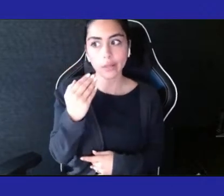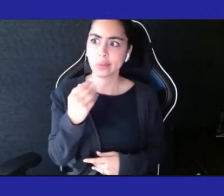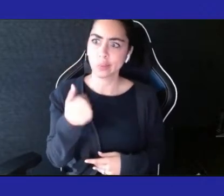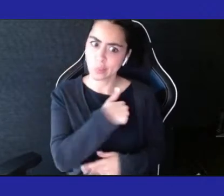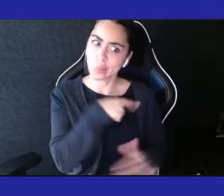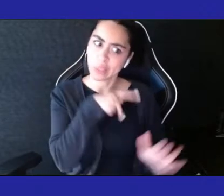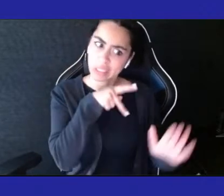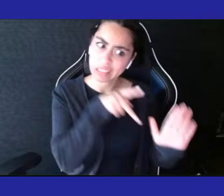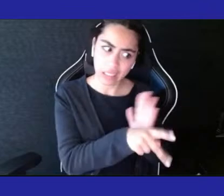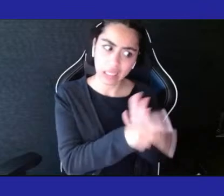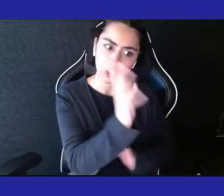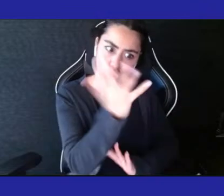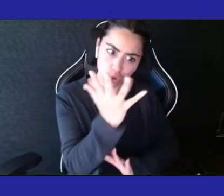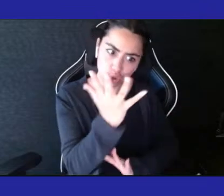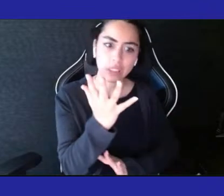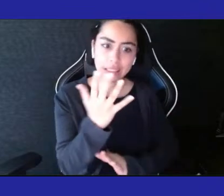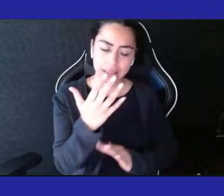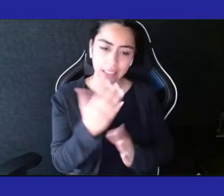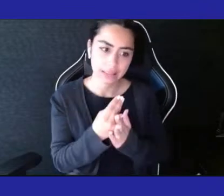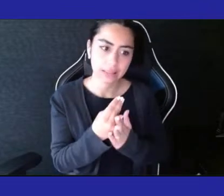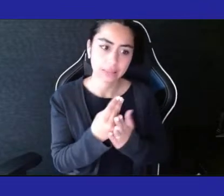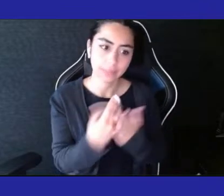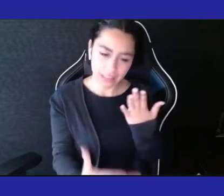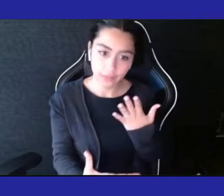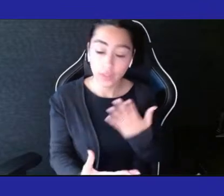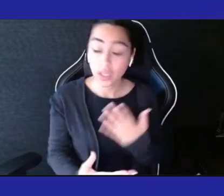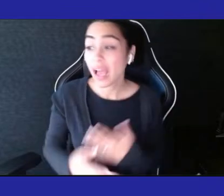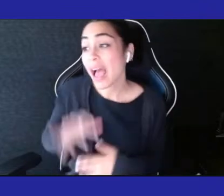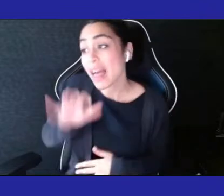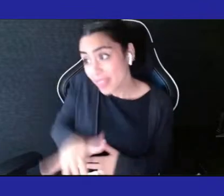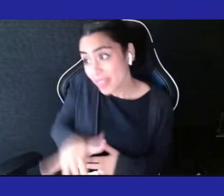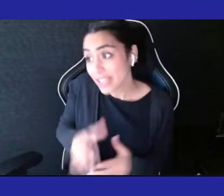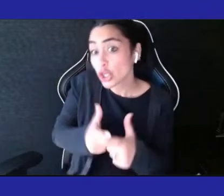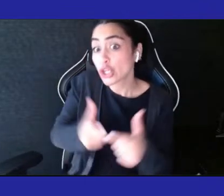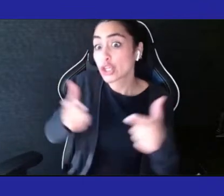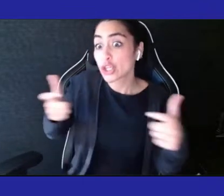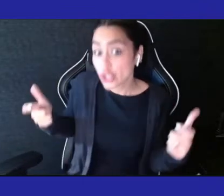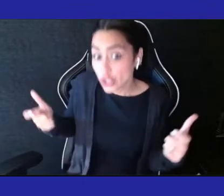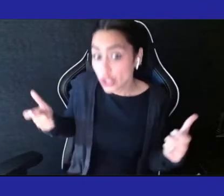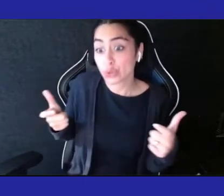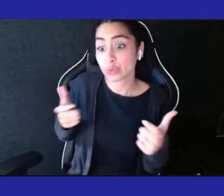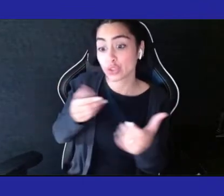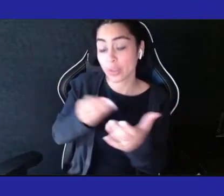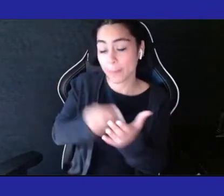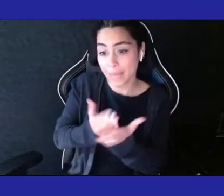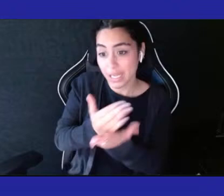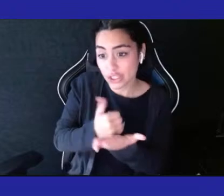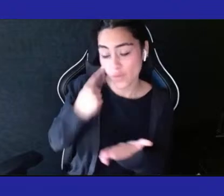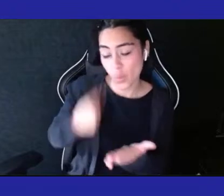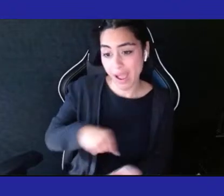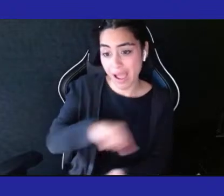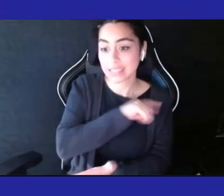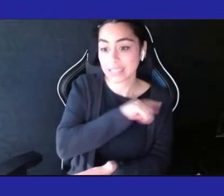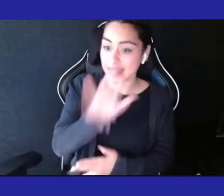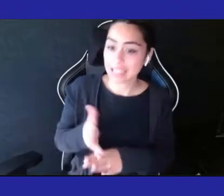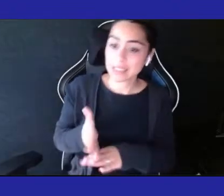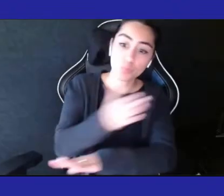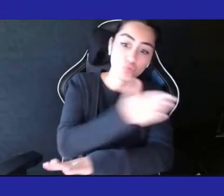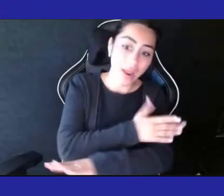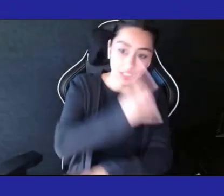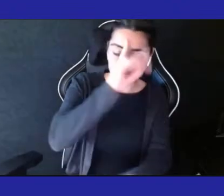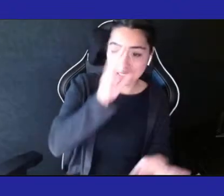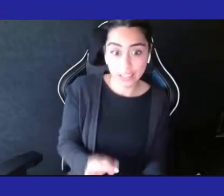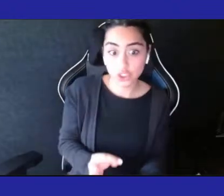on? It turns out a huge expense for us has been the prior decision that every printed thing should